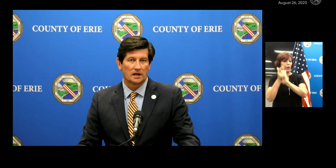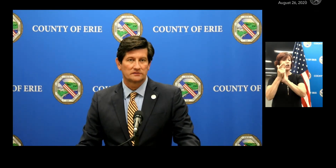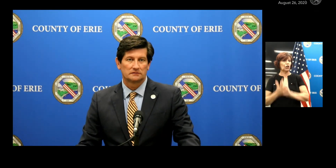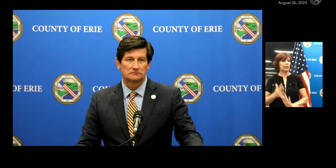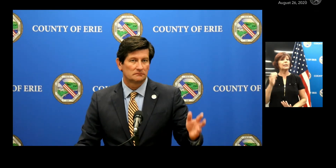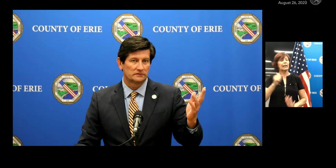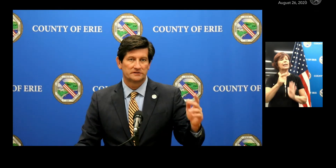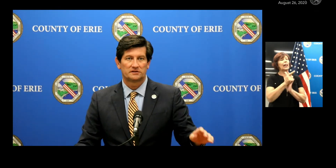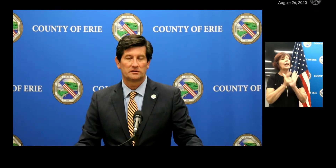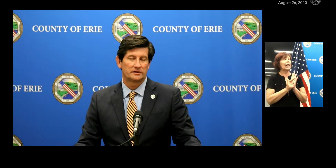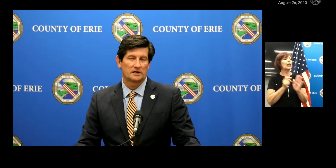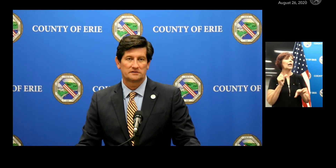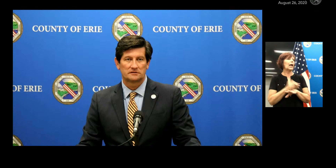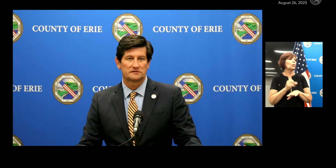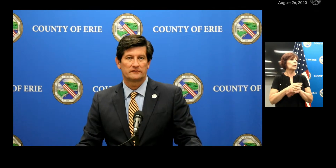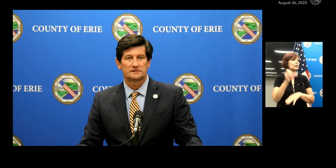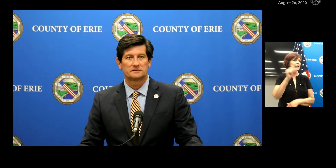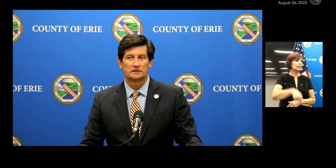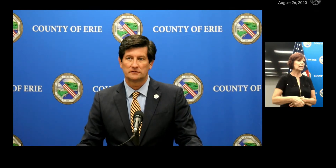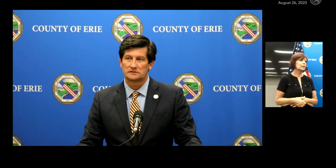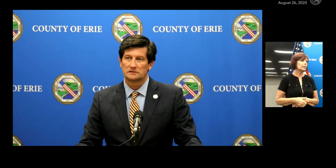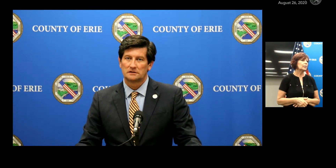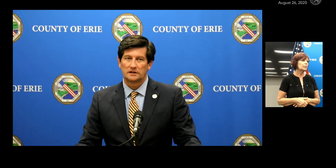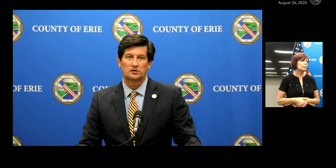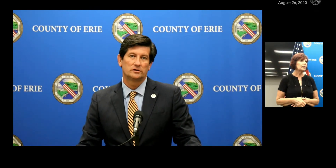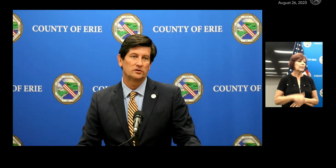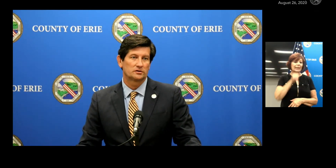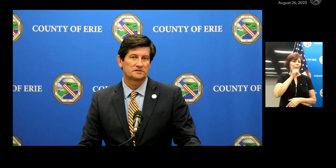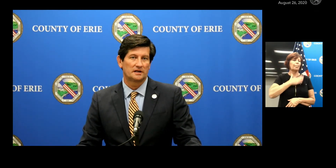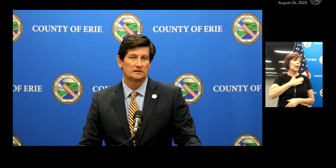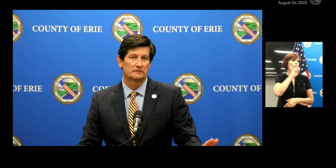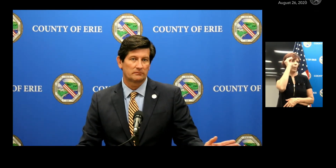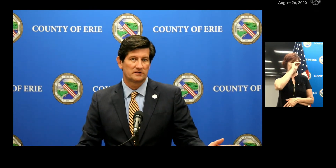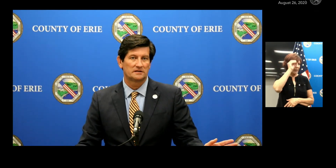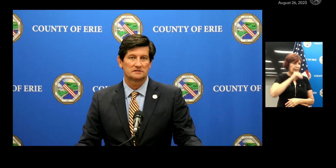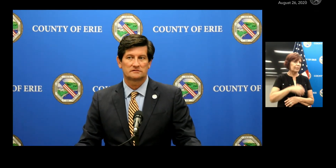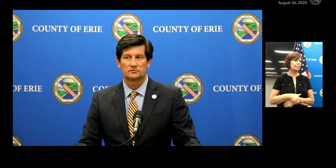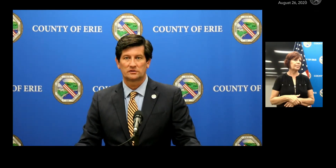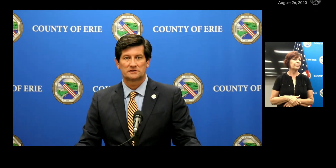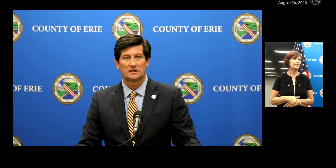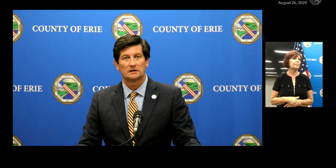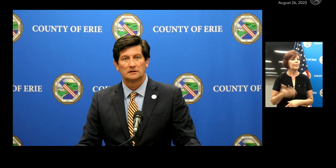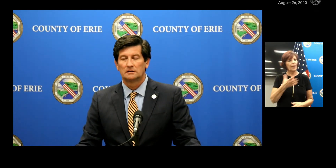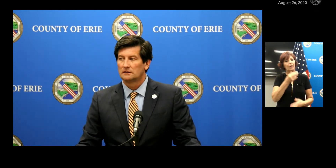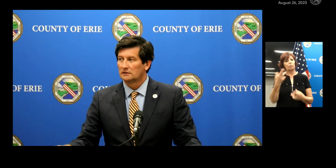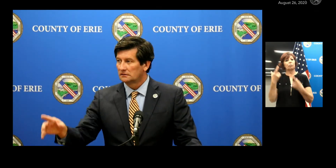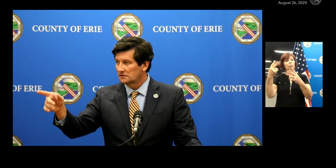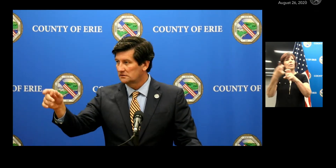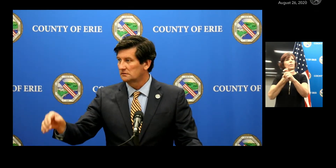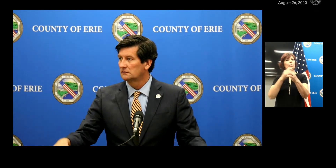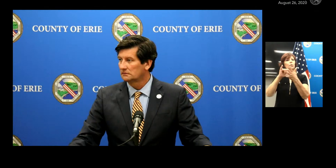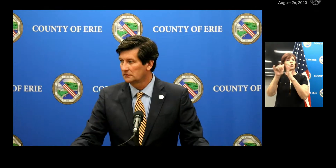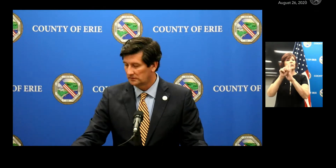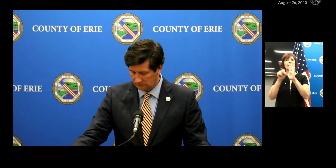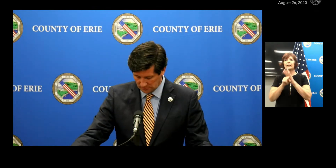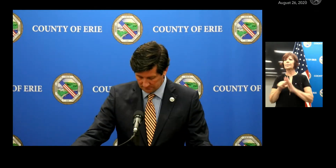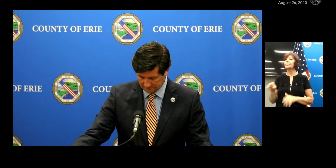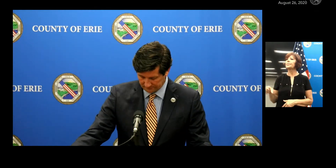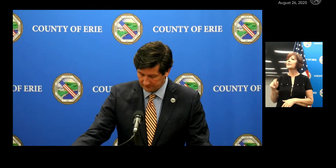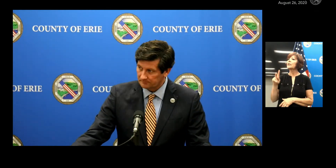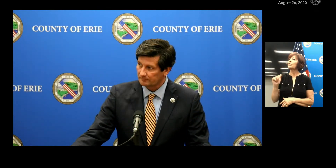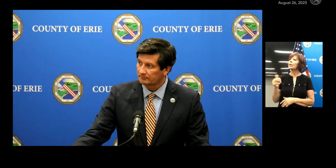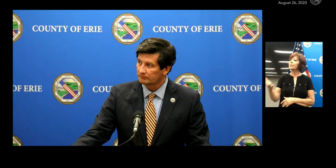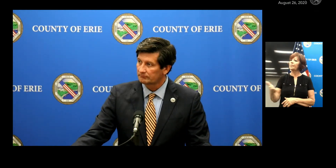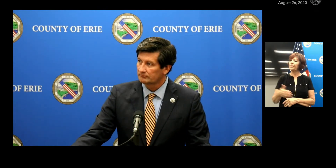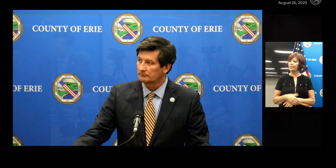legal counsel. It was the Erie County Attorney's Office or others, including New York State and recommendations from New York State. Sandra? you And want- I